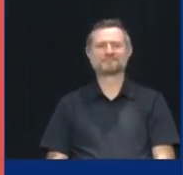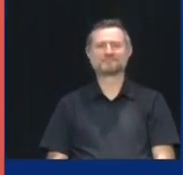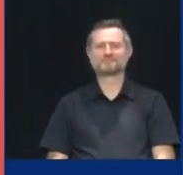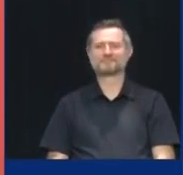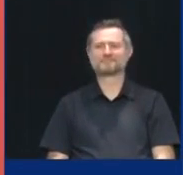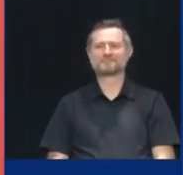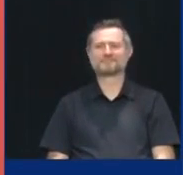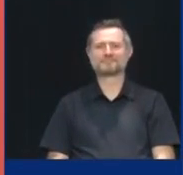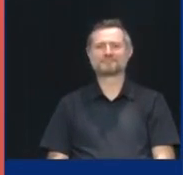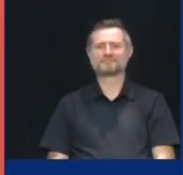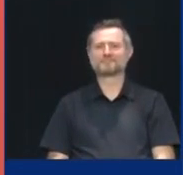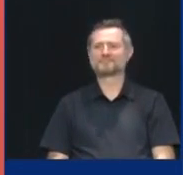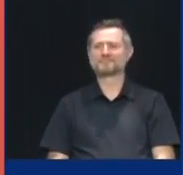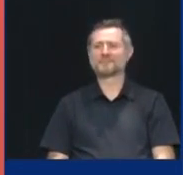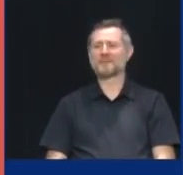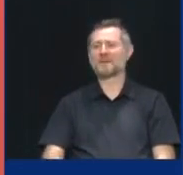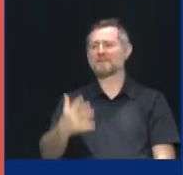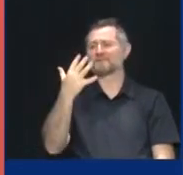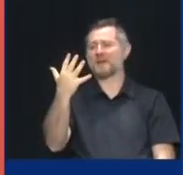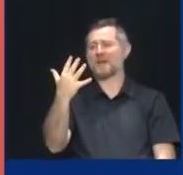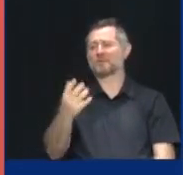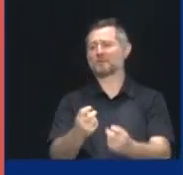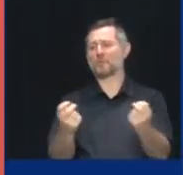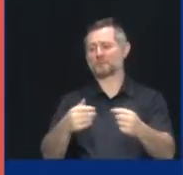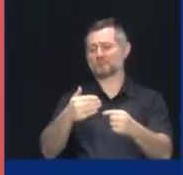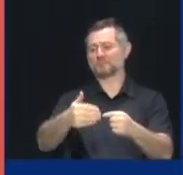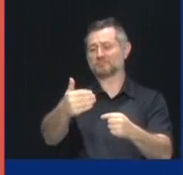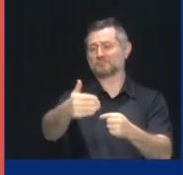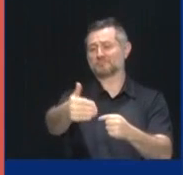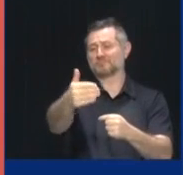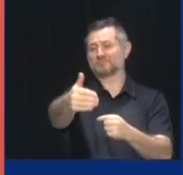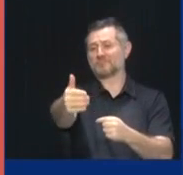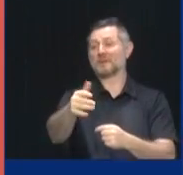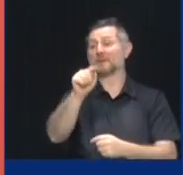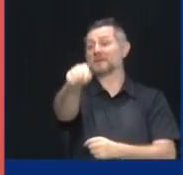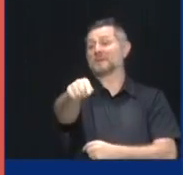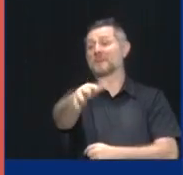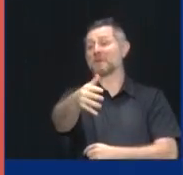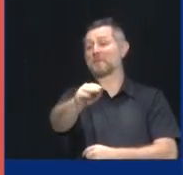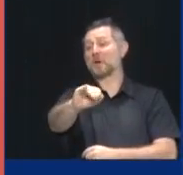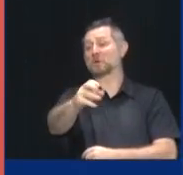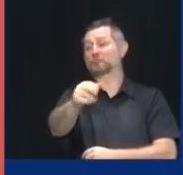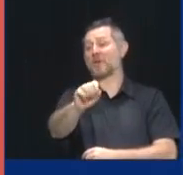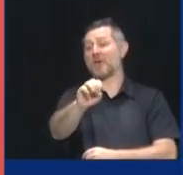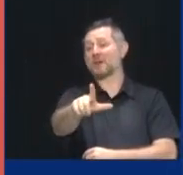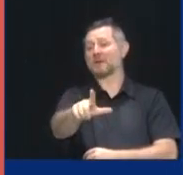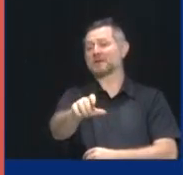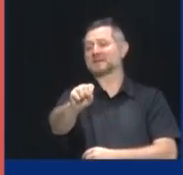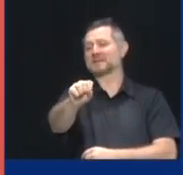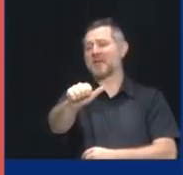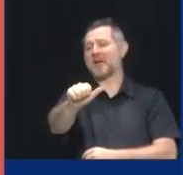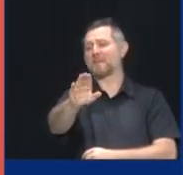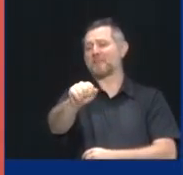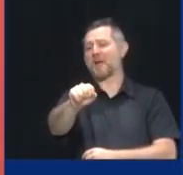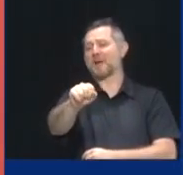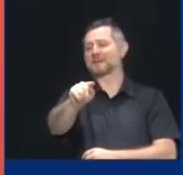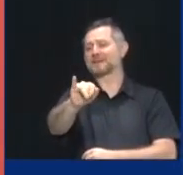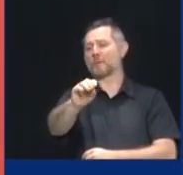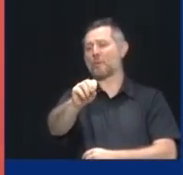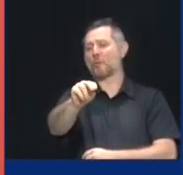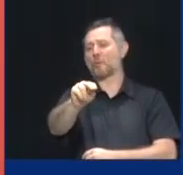And sitting five rows back, I see Michael Sabatino, who was able to marry the love of his